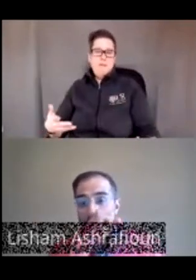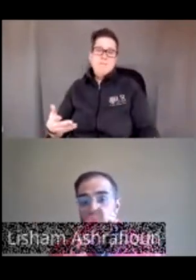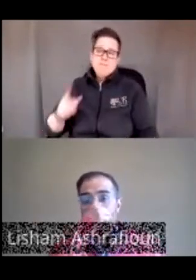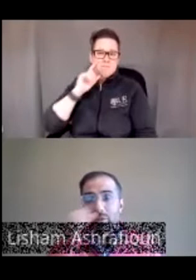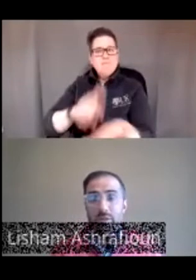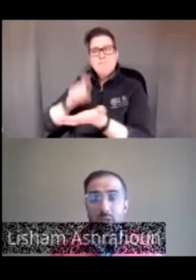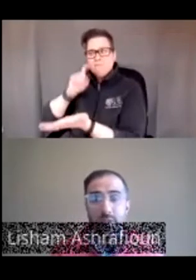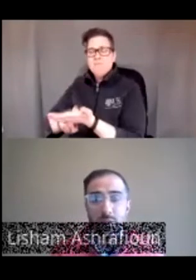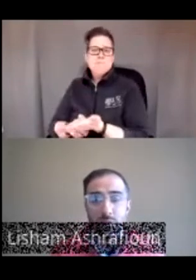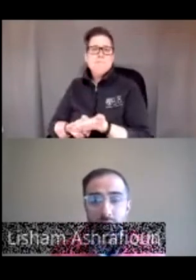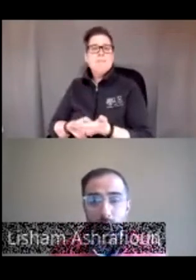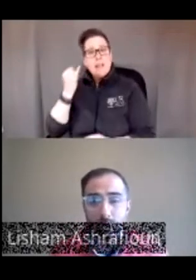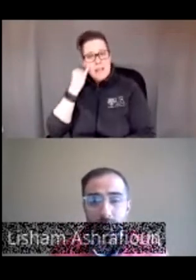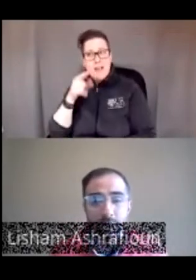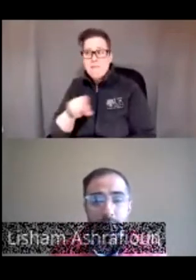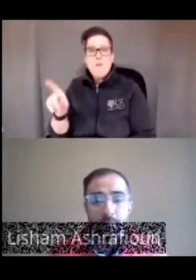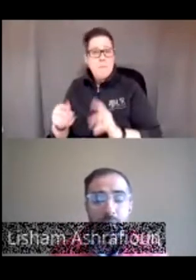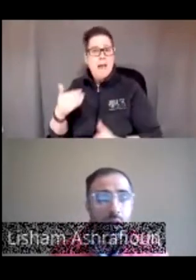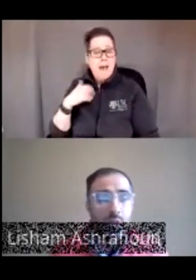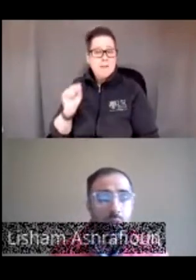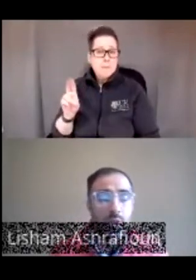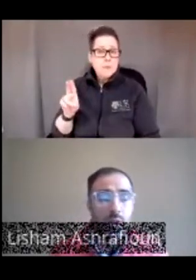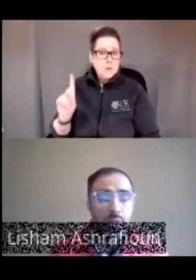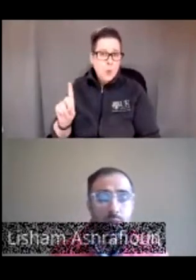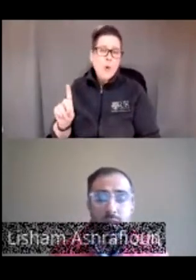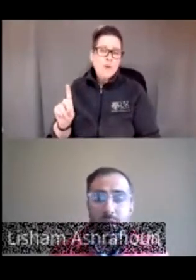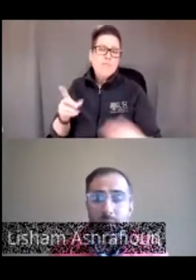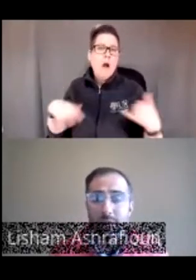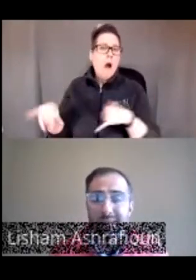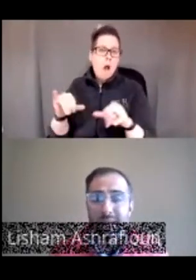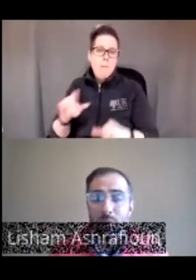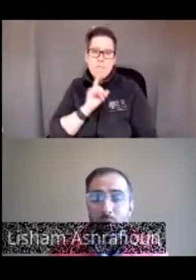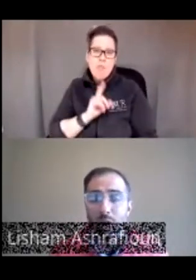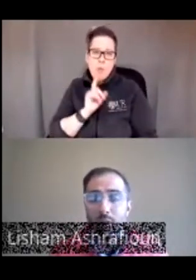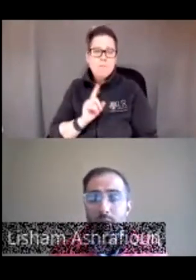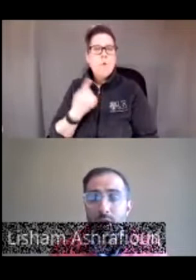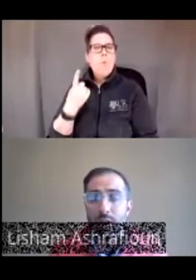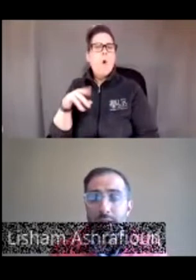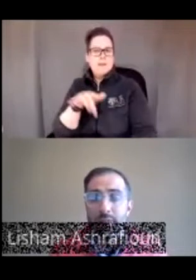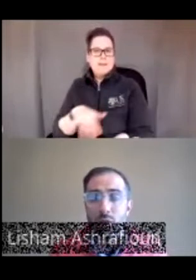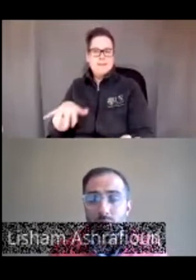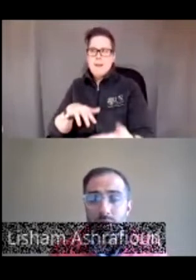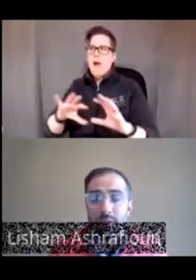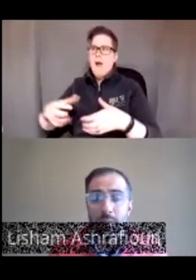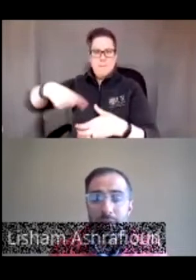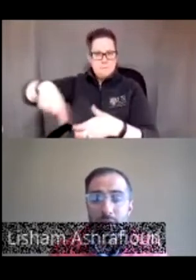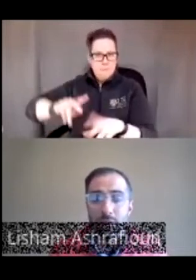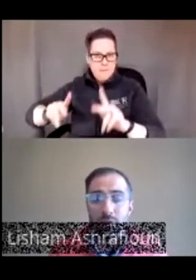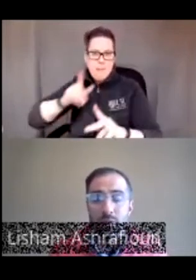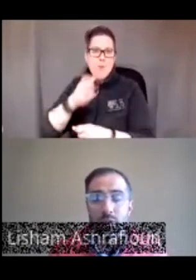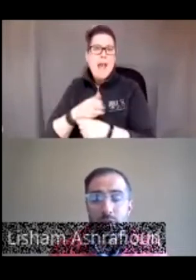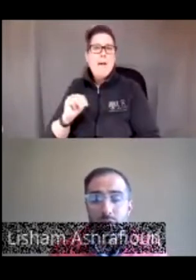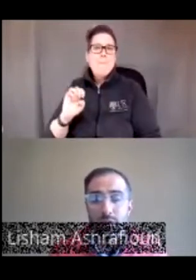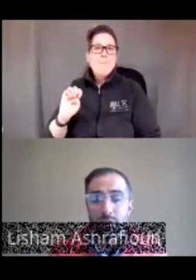among individuals with substance use disorders. There was a study among a sample of individuals receiving